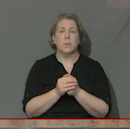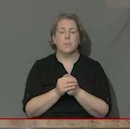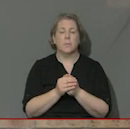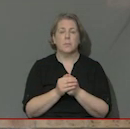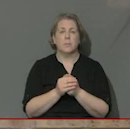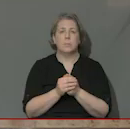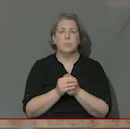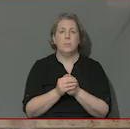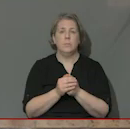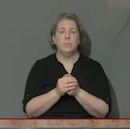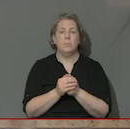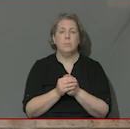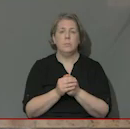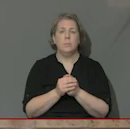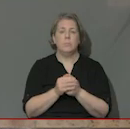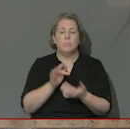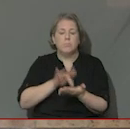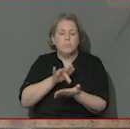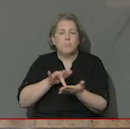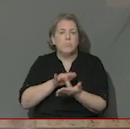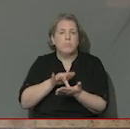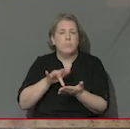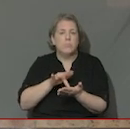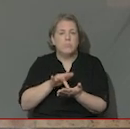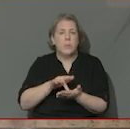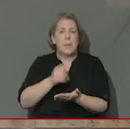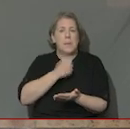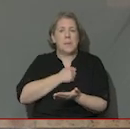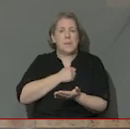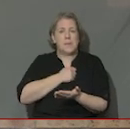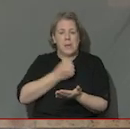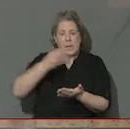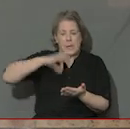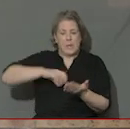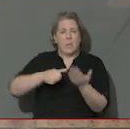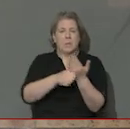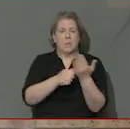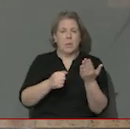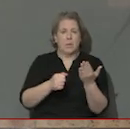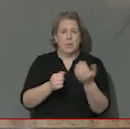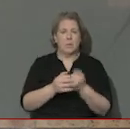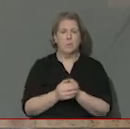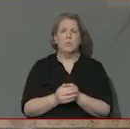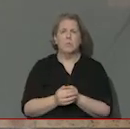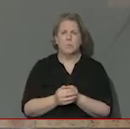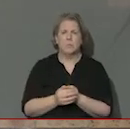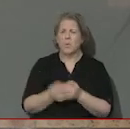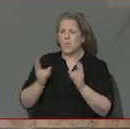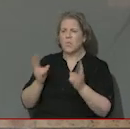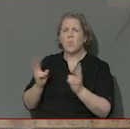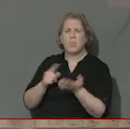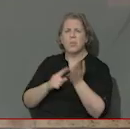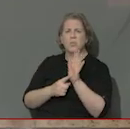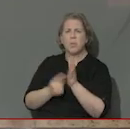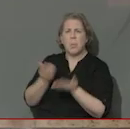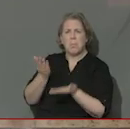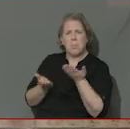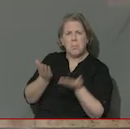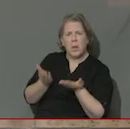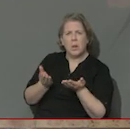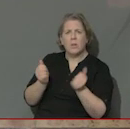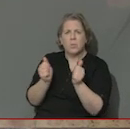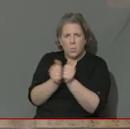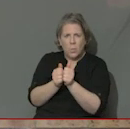37,560. So I can calculate my income tax. What do they normally give us? They give us a balance and they give us the income